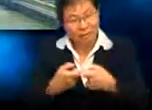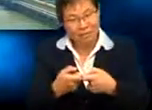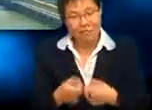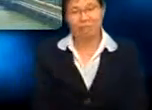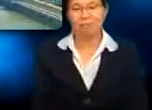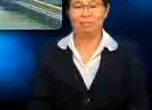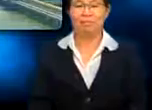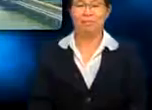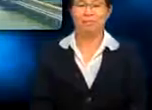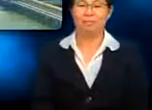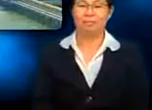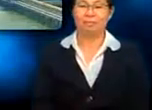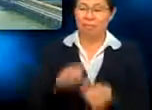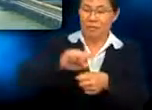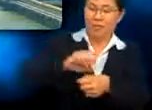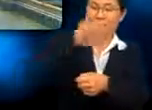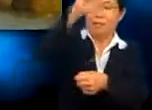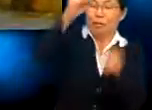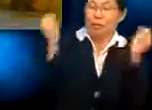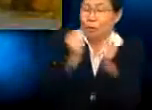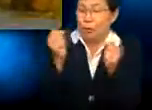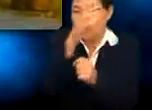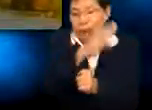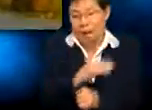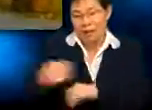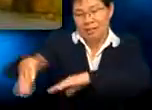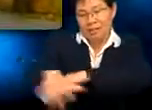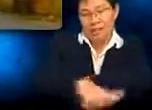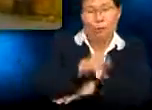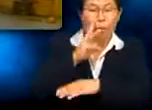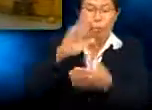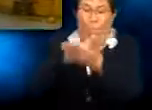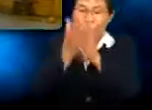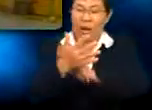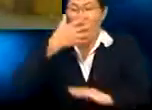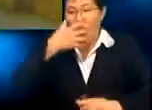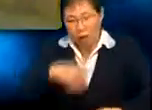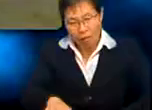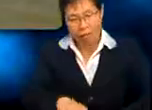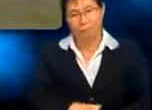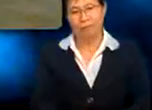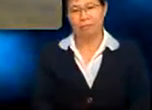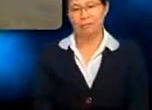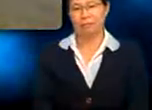electricity. The steam is cooled, but the seawater now becomes hot.